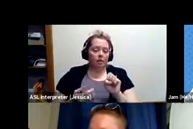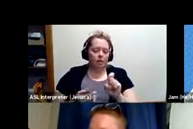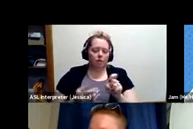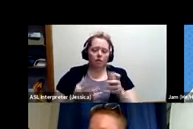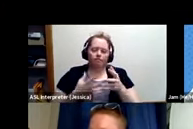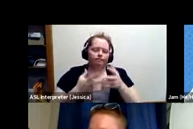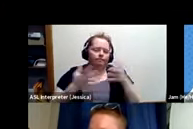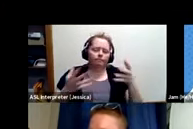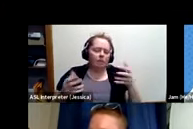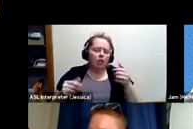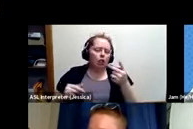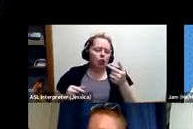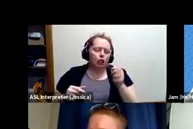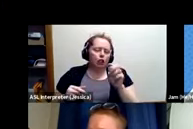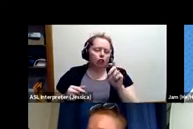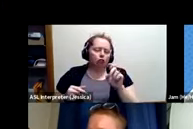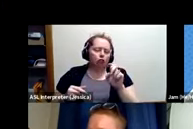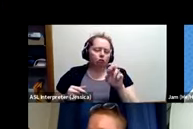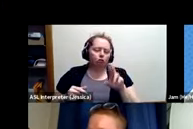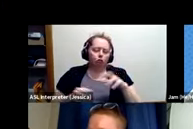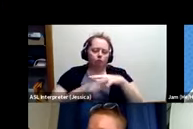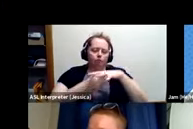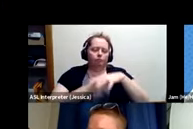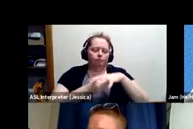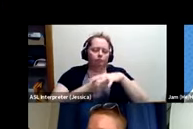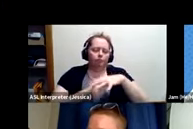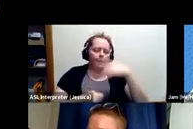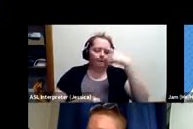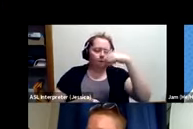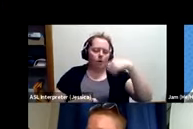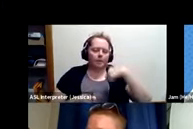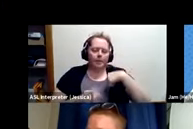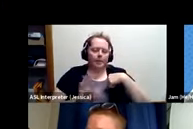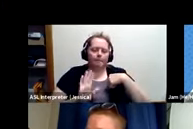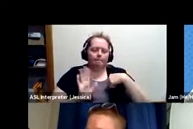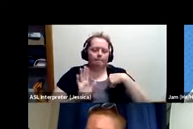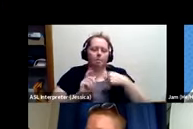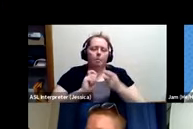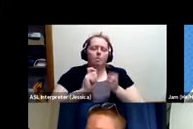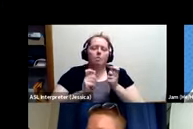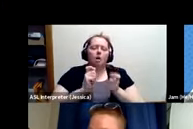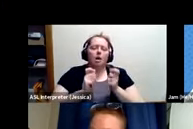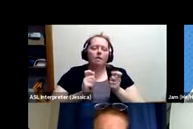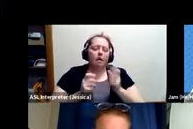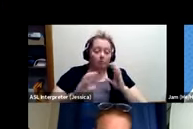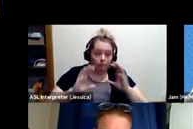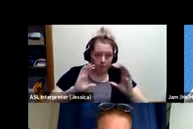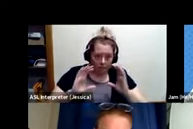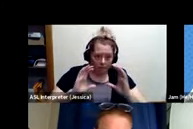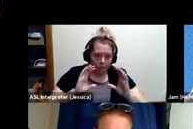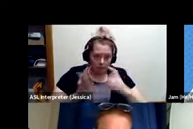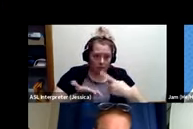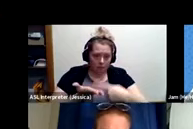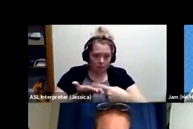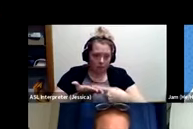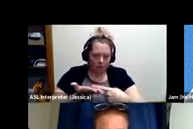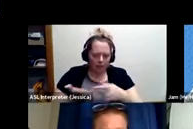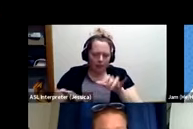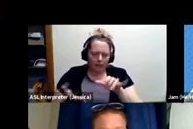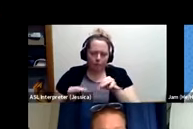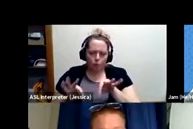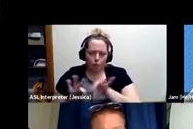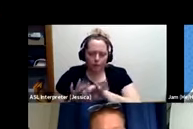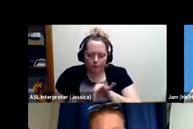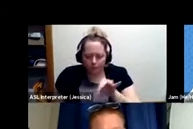that you and your partner can communicate about and sort of avoid or modify. I think in the